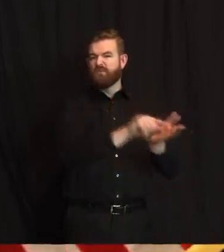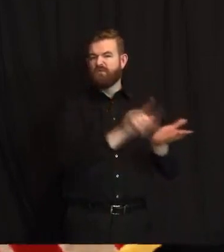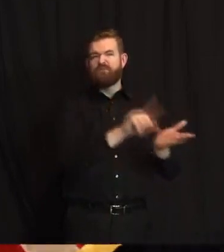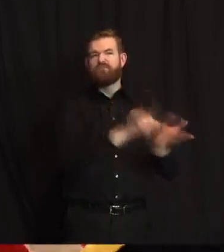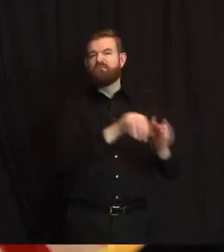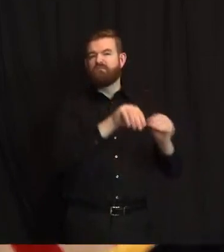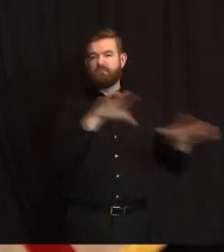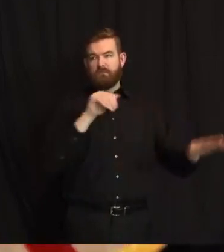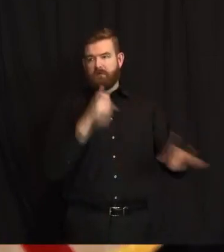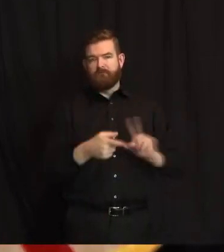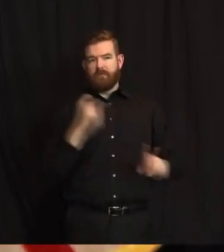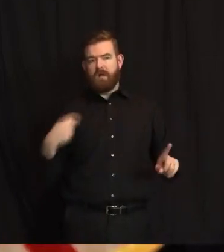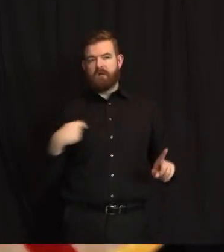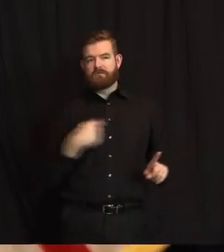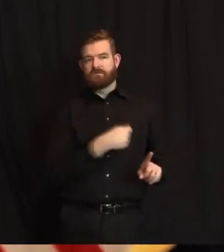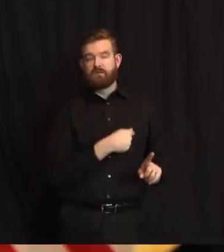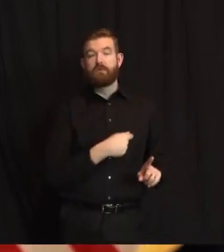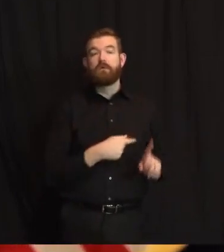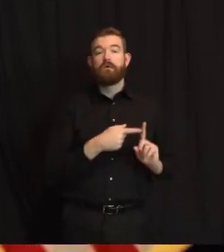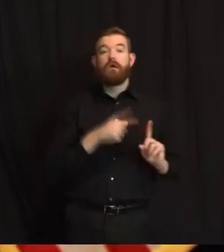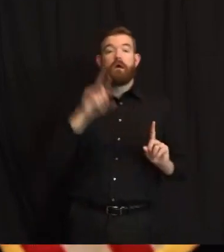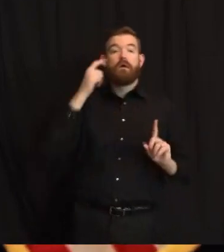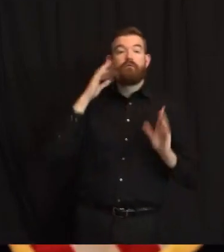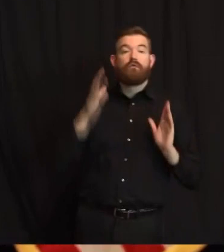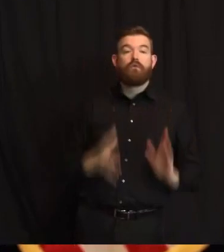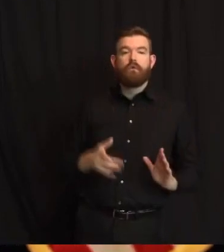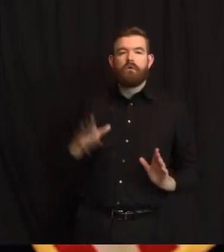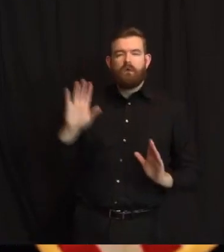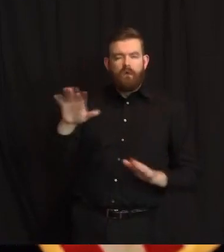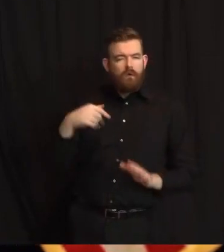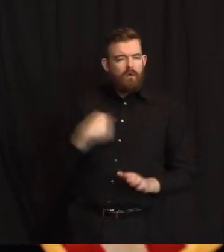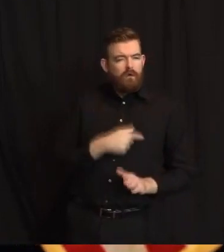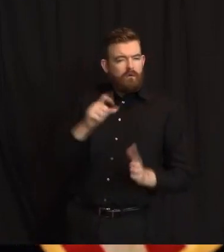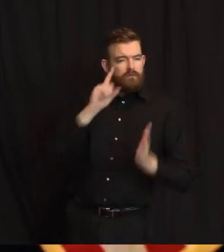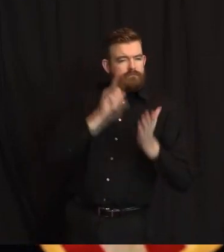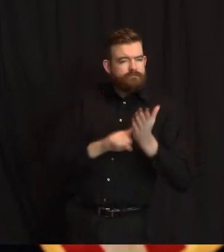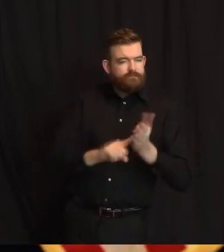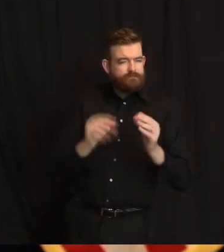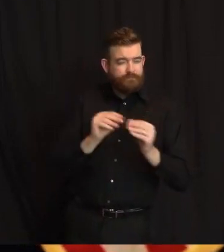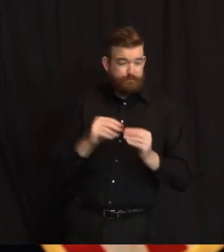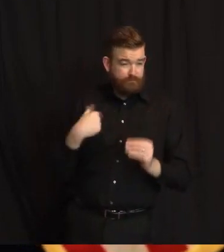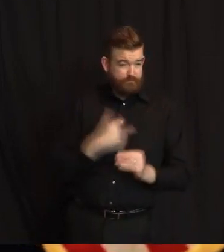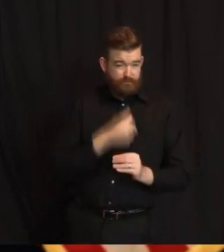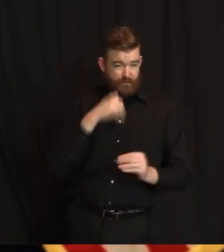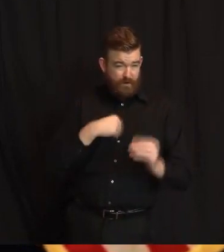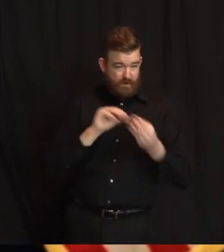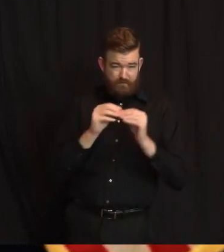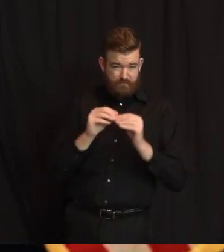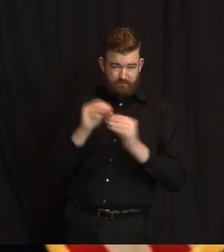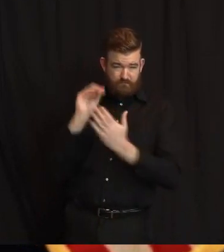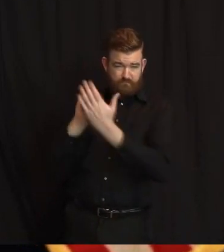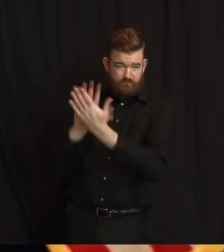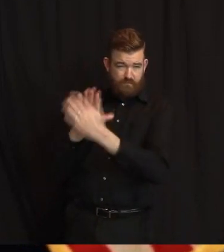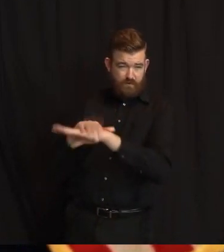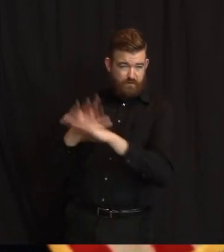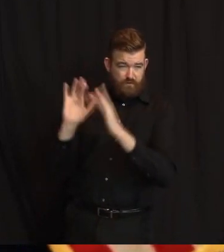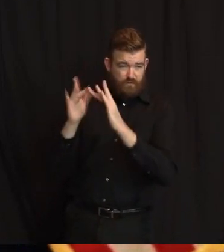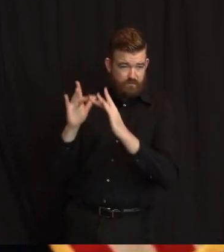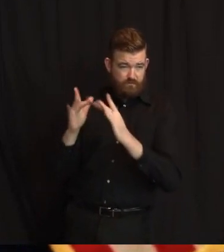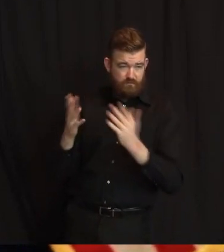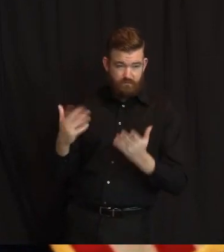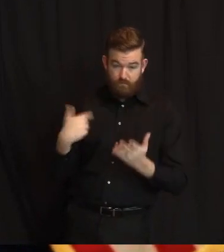and give you more color on this, Elise. I think the reason why we may not have numbers on the portals, we want to make sure the numbers are right. And you